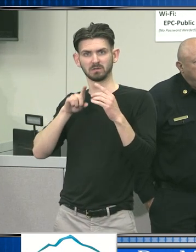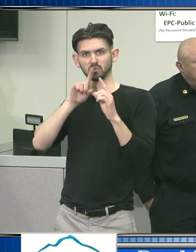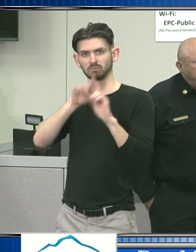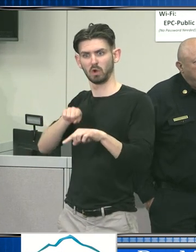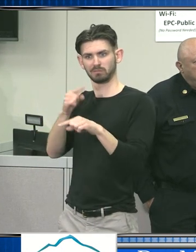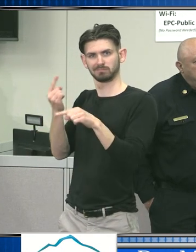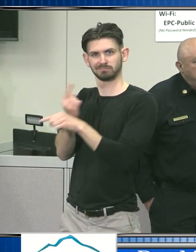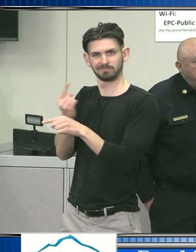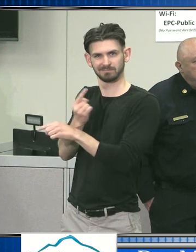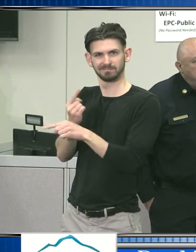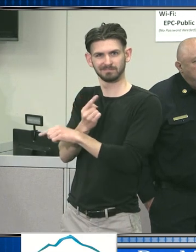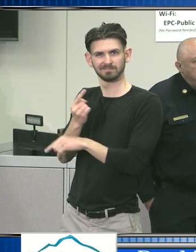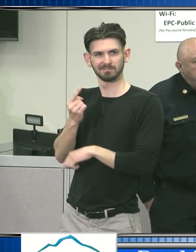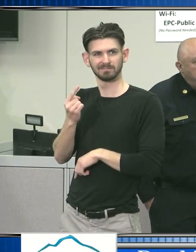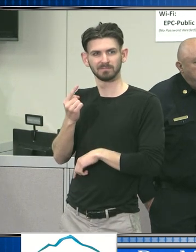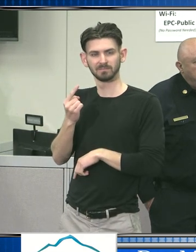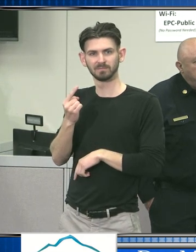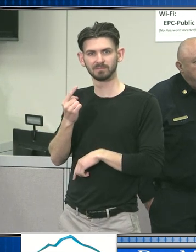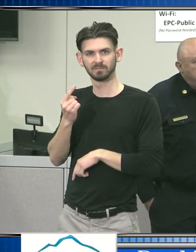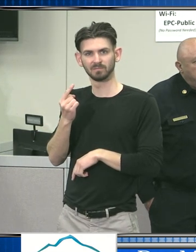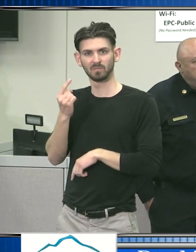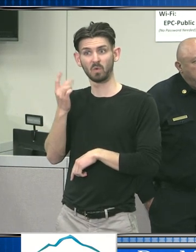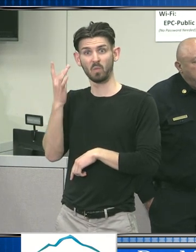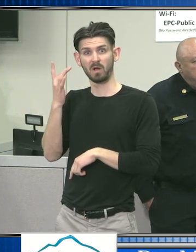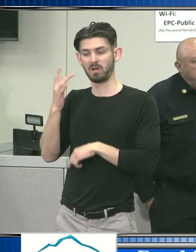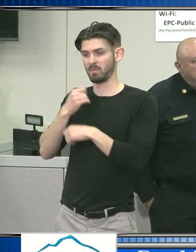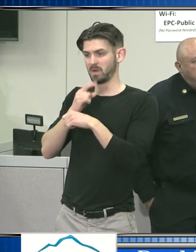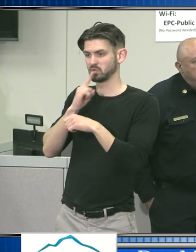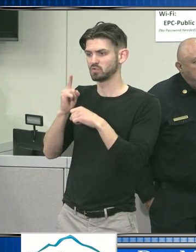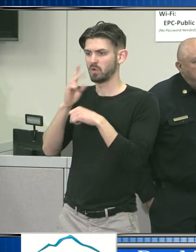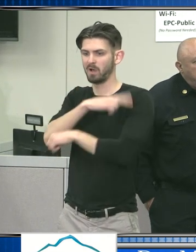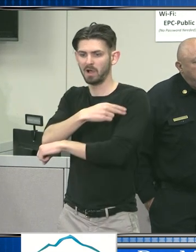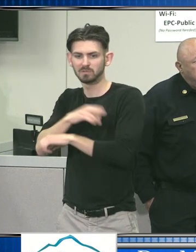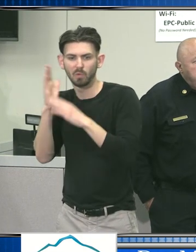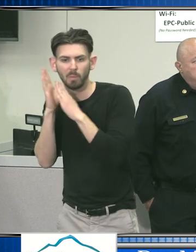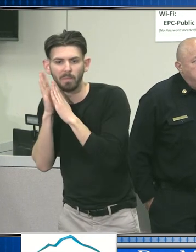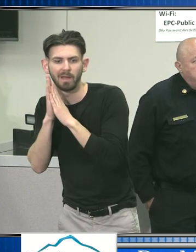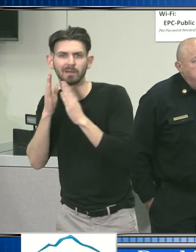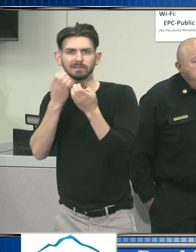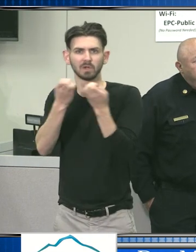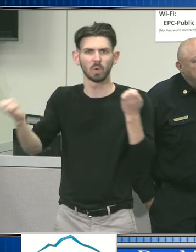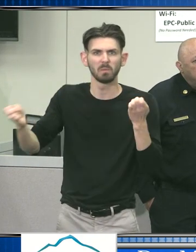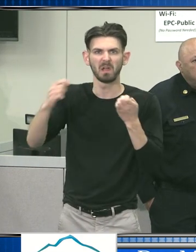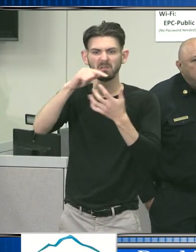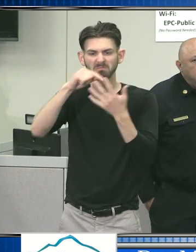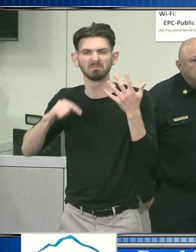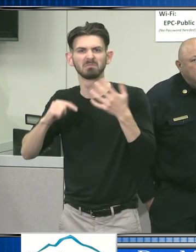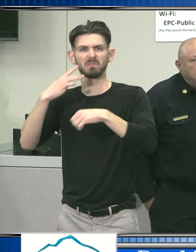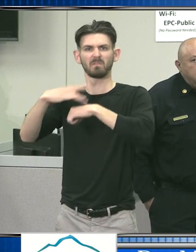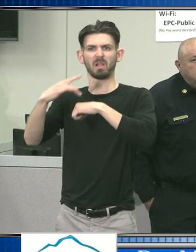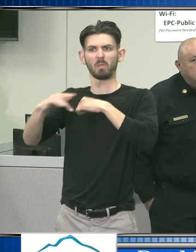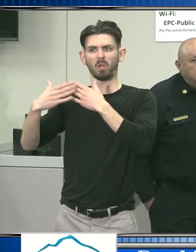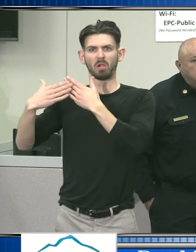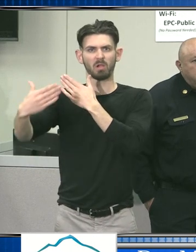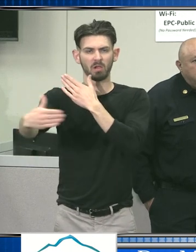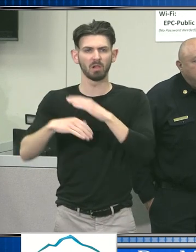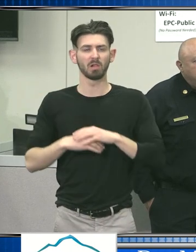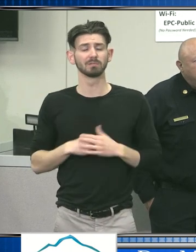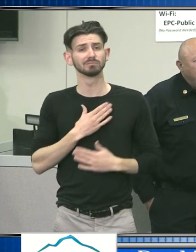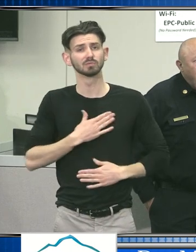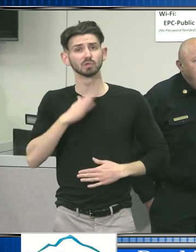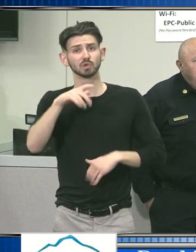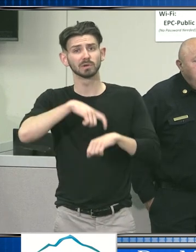to maintain hospital beds and quality care for all the citizens in our community. I'm here to answer questions. I appreciate your